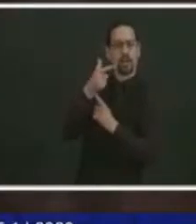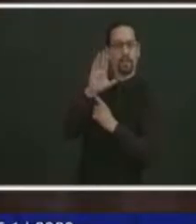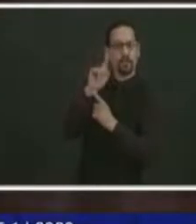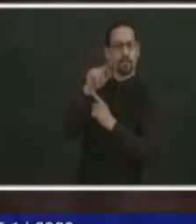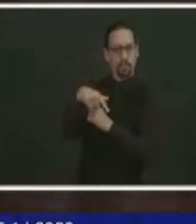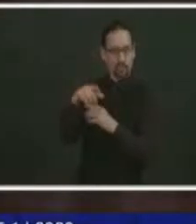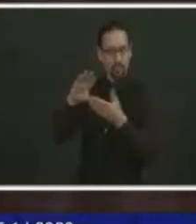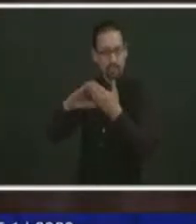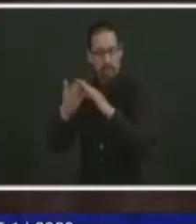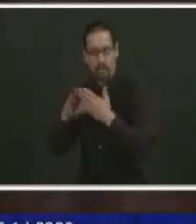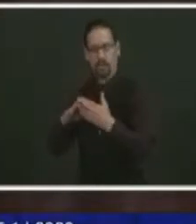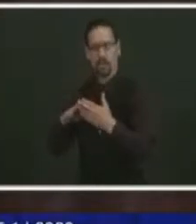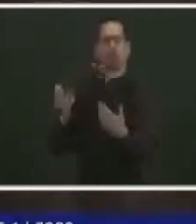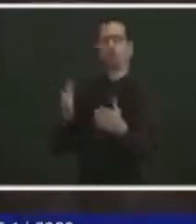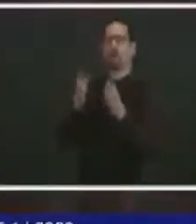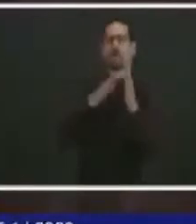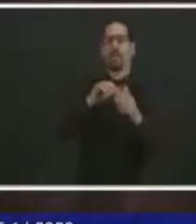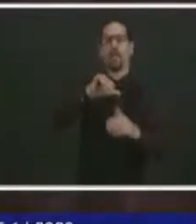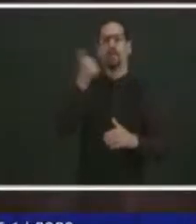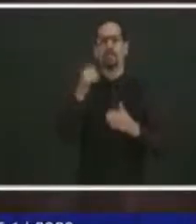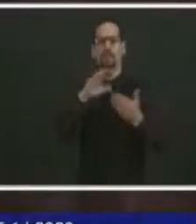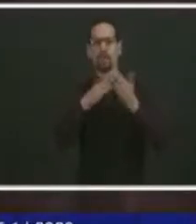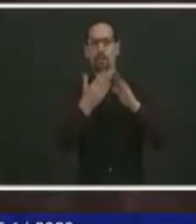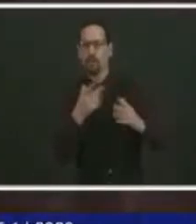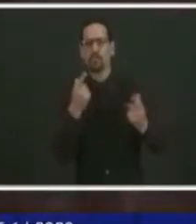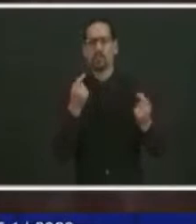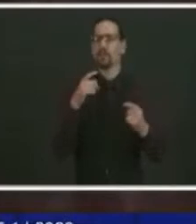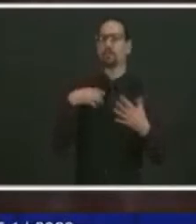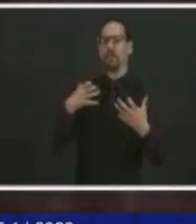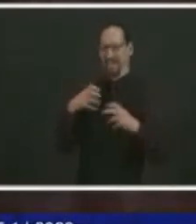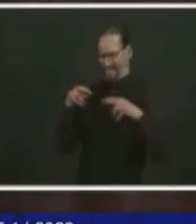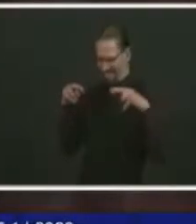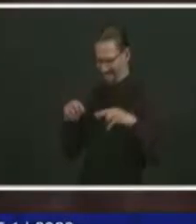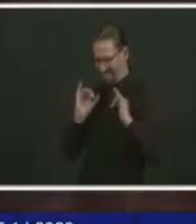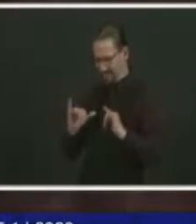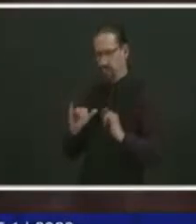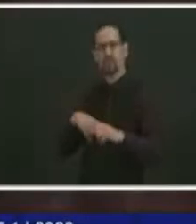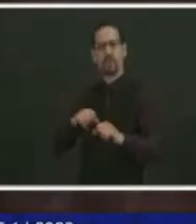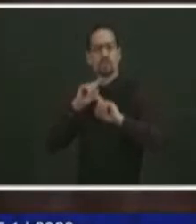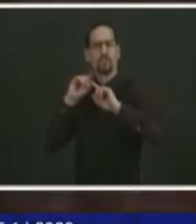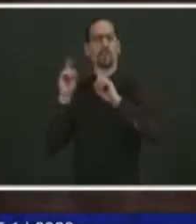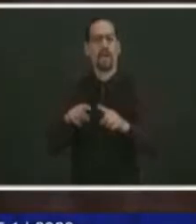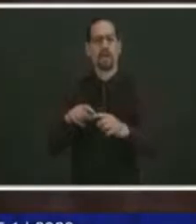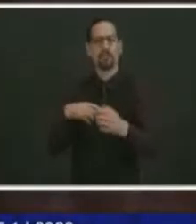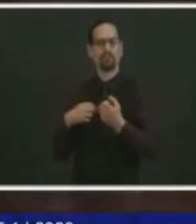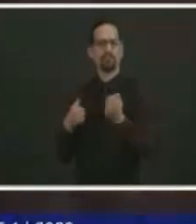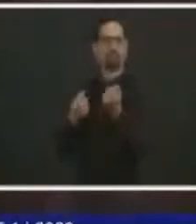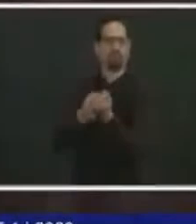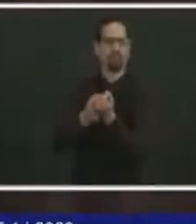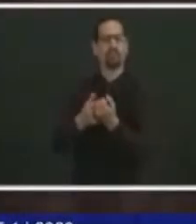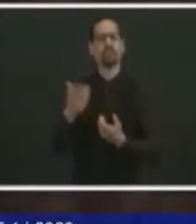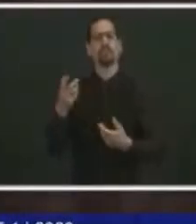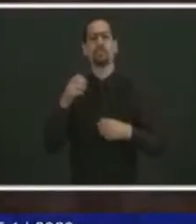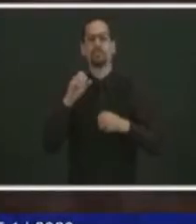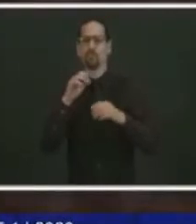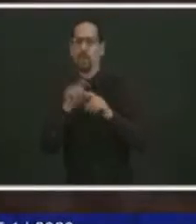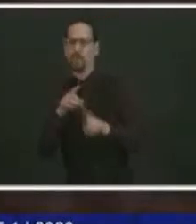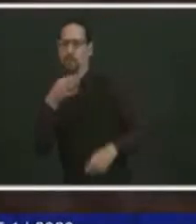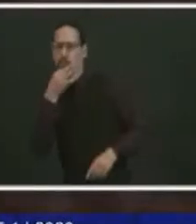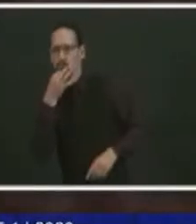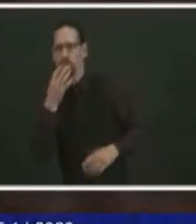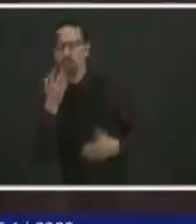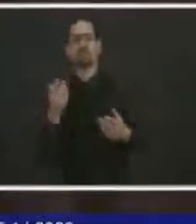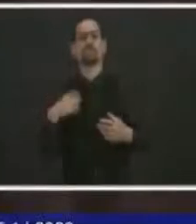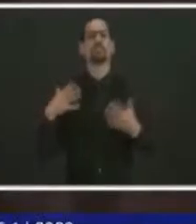start working with hospitals and all other healthcare providers to start collecting these data for